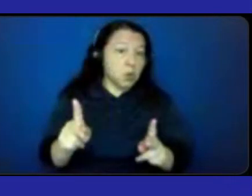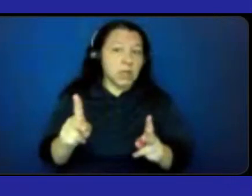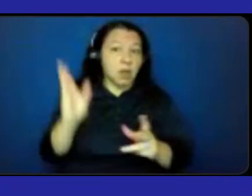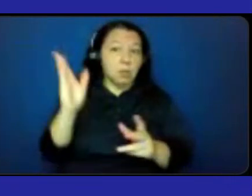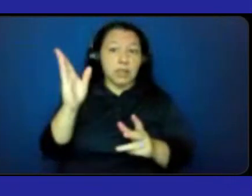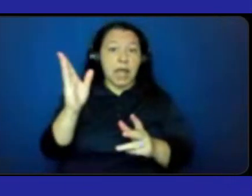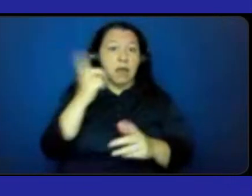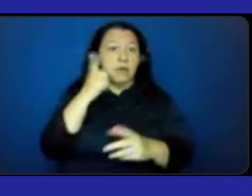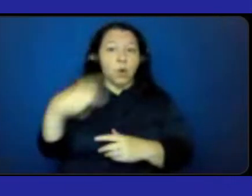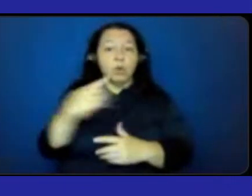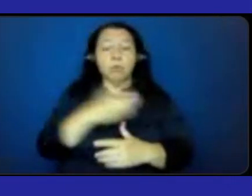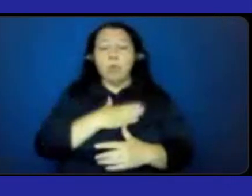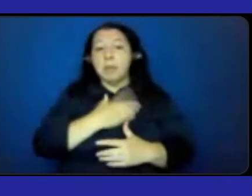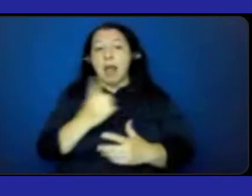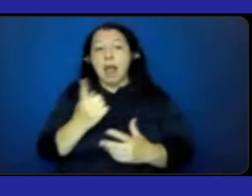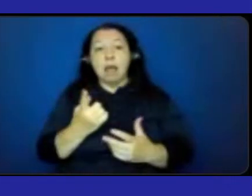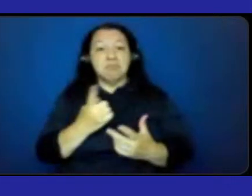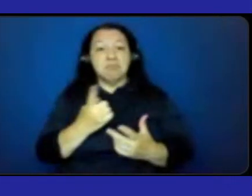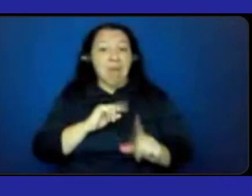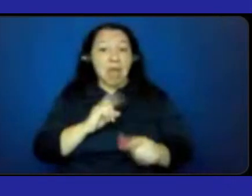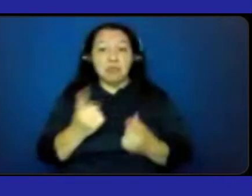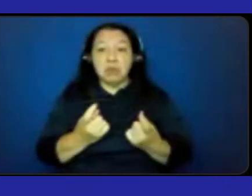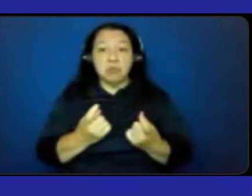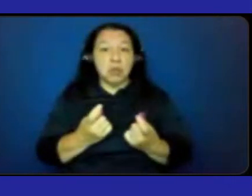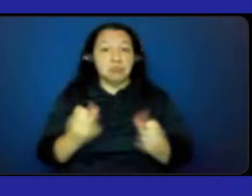to answer any questions.